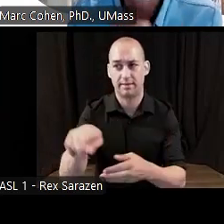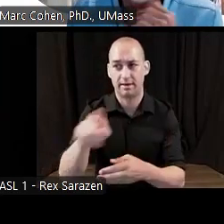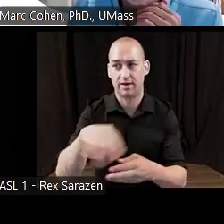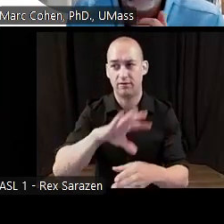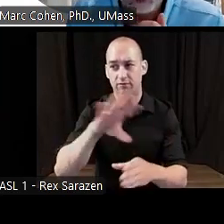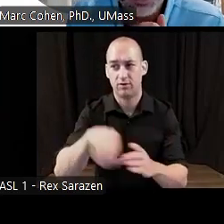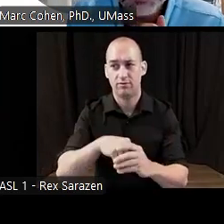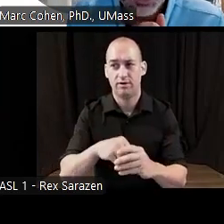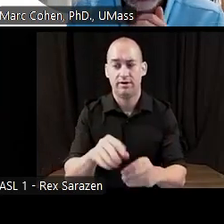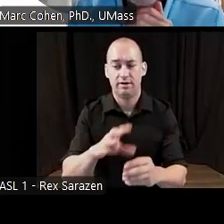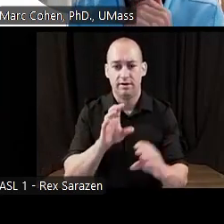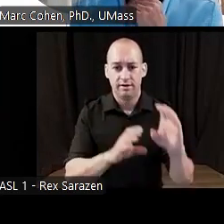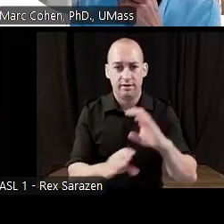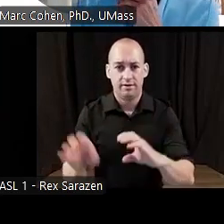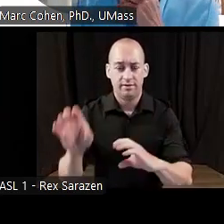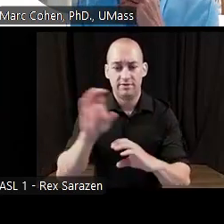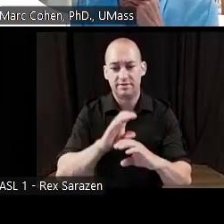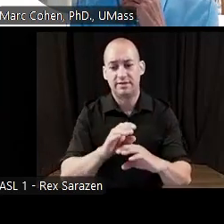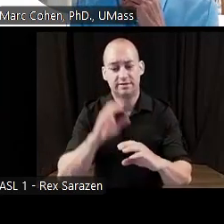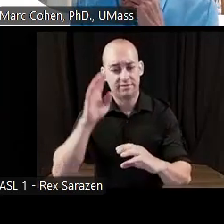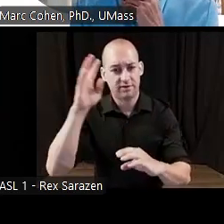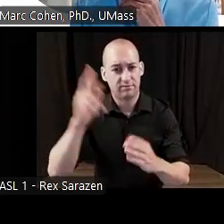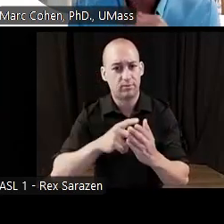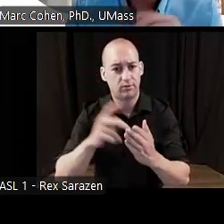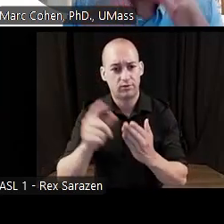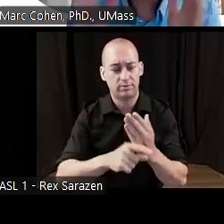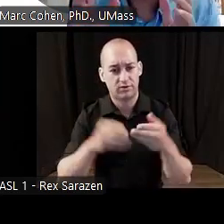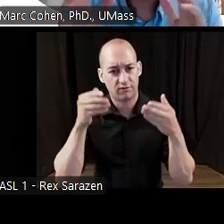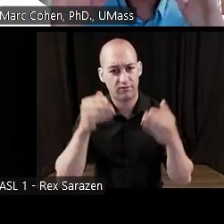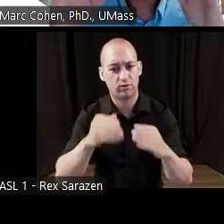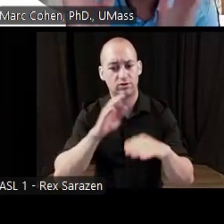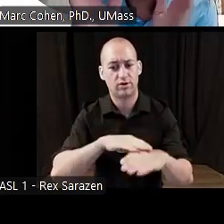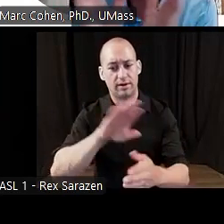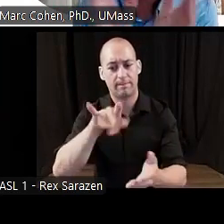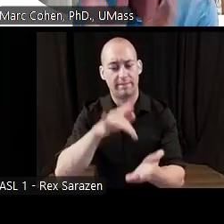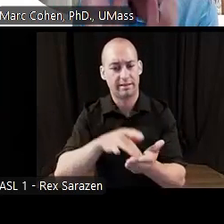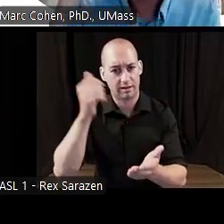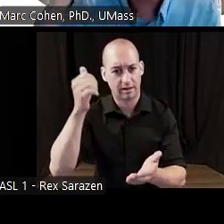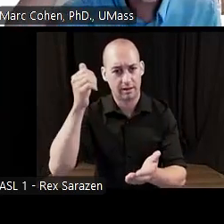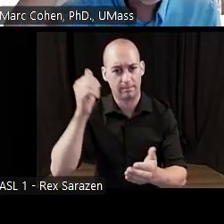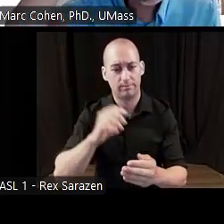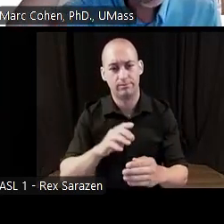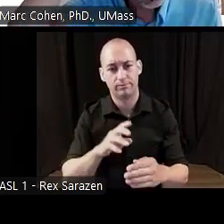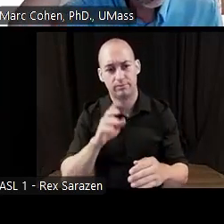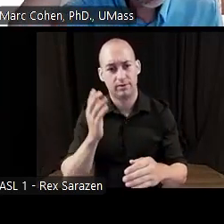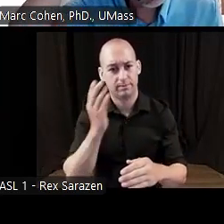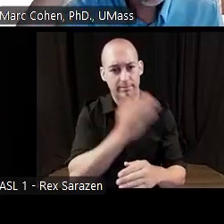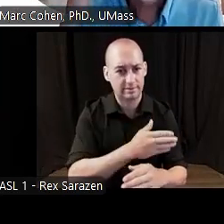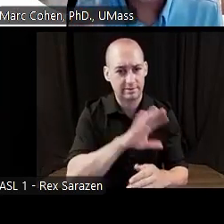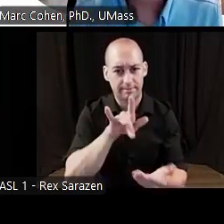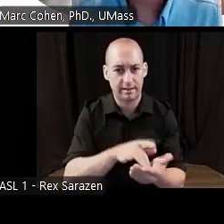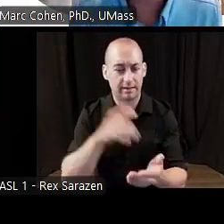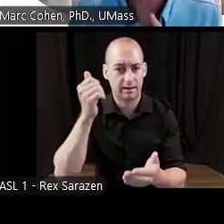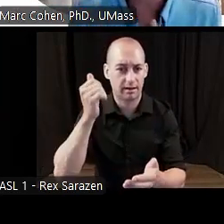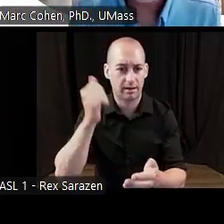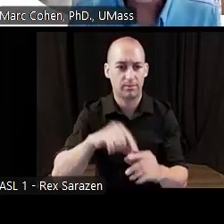in innovative programs that are focused on this middle income, this overlooked middle income group. So